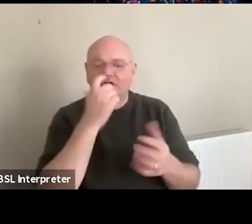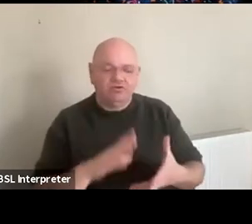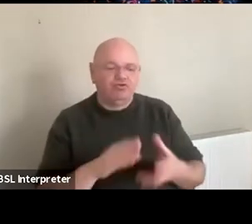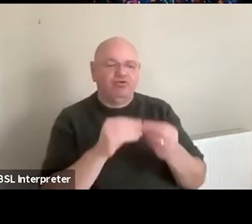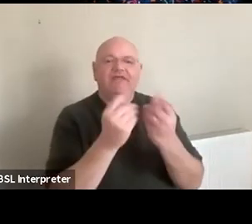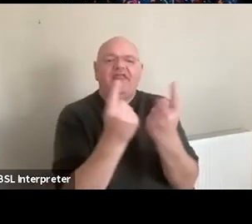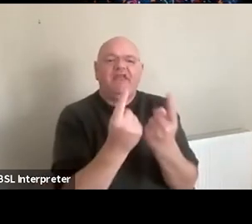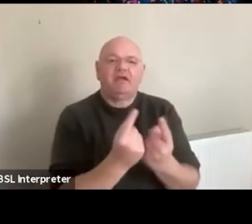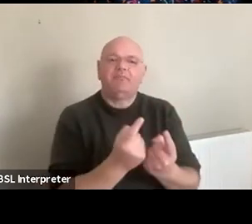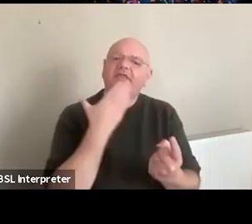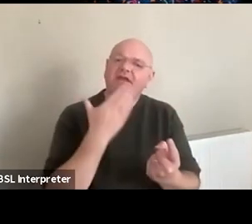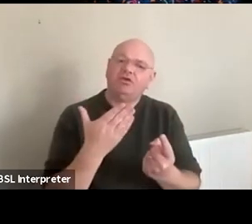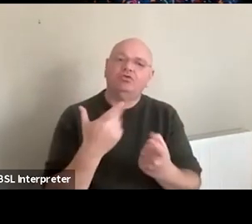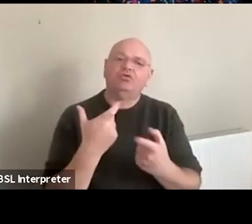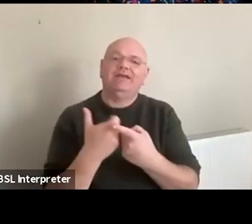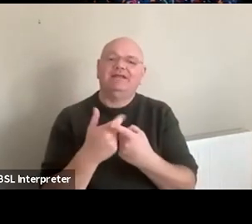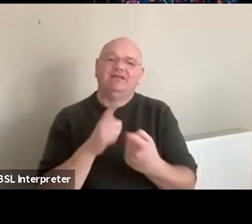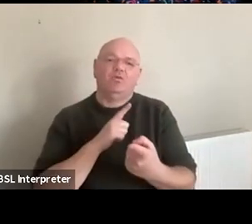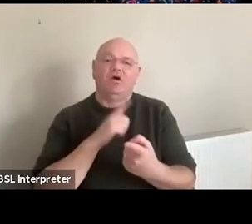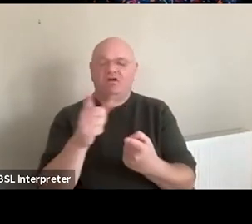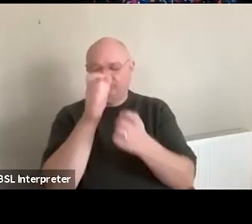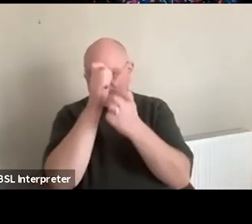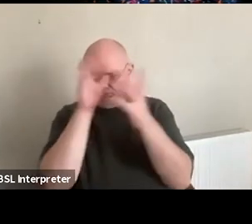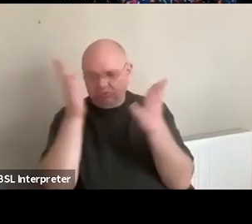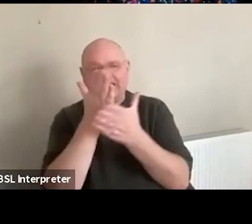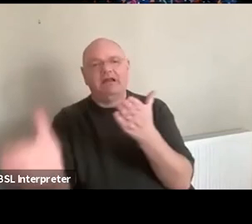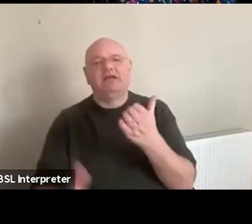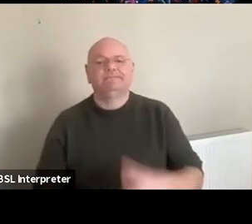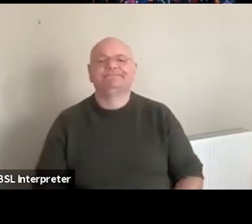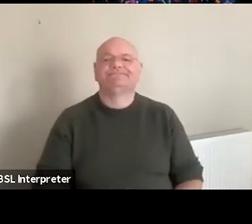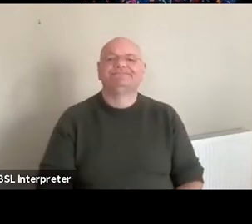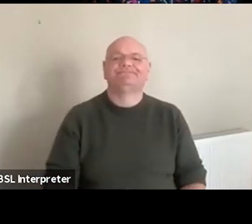you for illustrating my point much better than I did. Thank you.